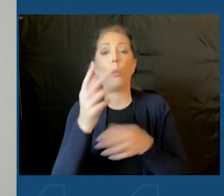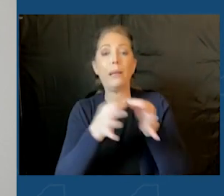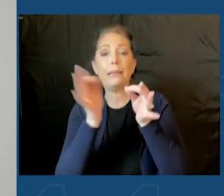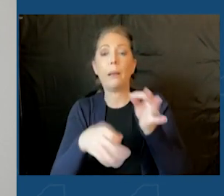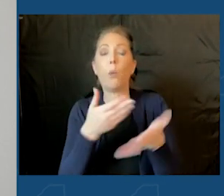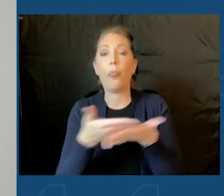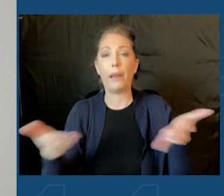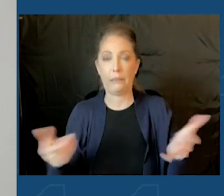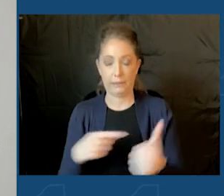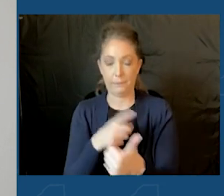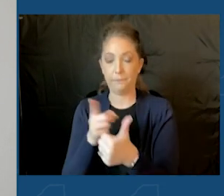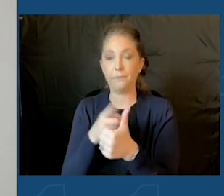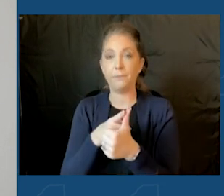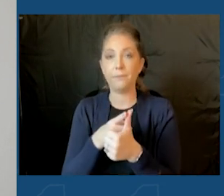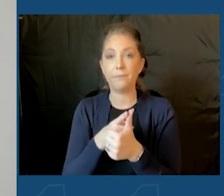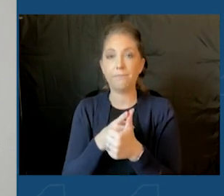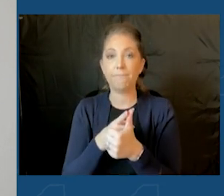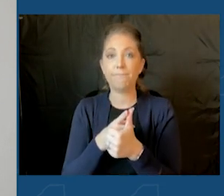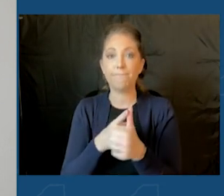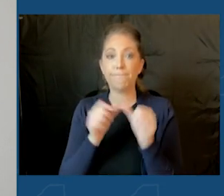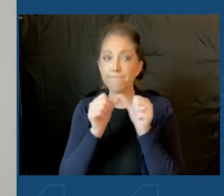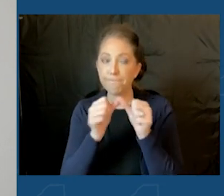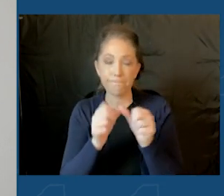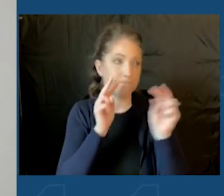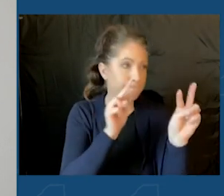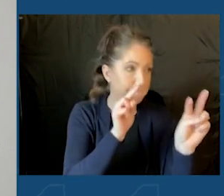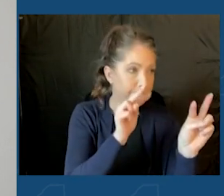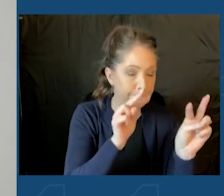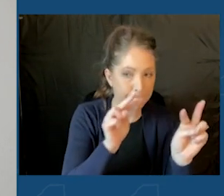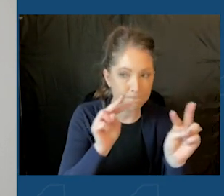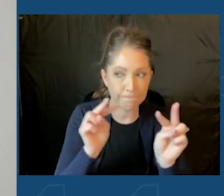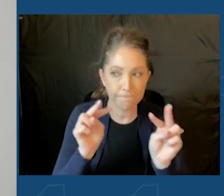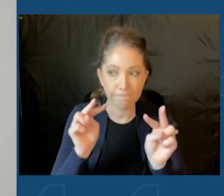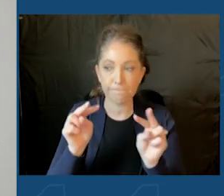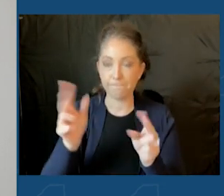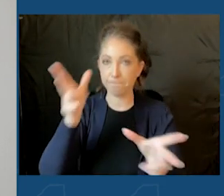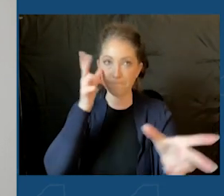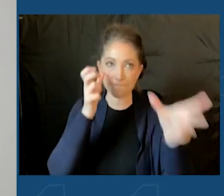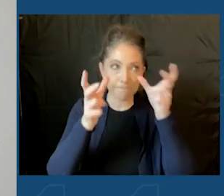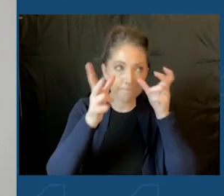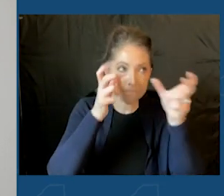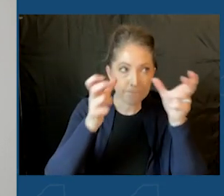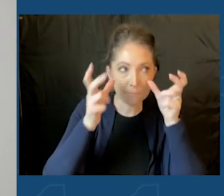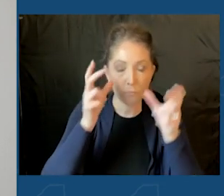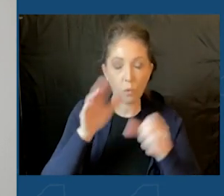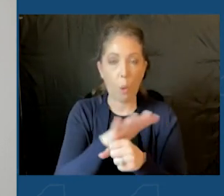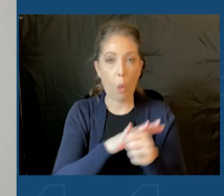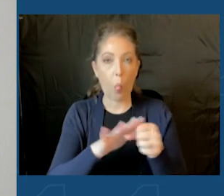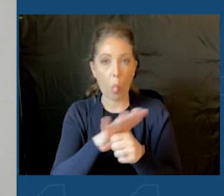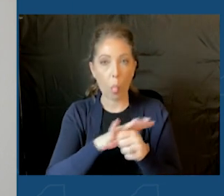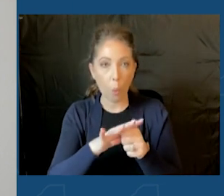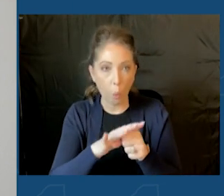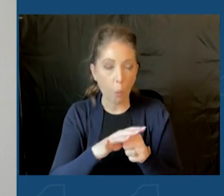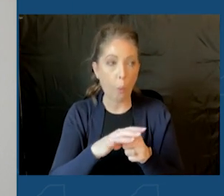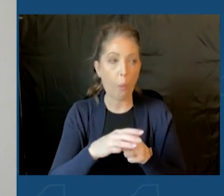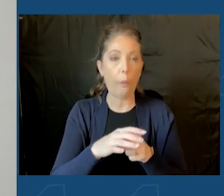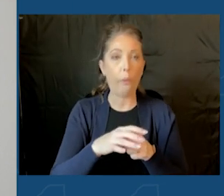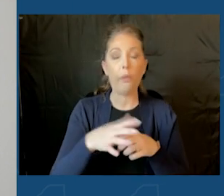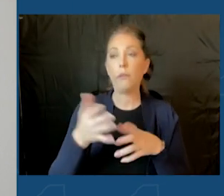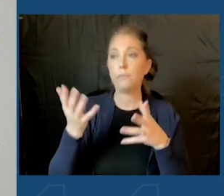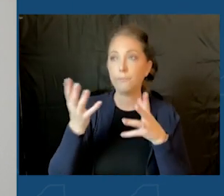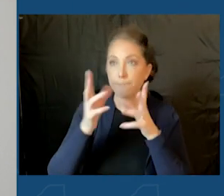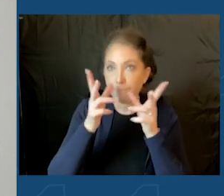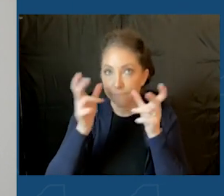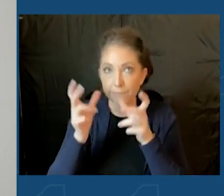first is stay alert. Pay attention to your local officials. Pay attention to your local forecast. The second is have